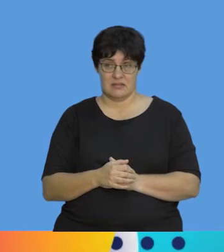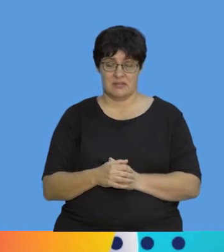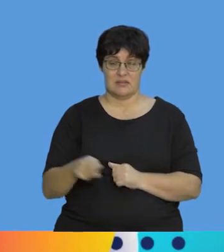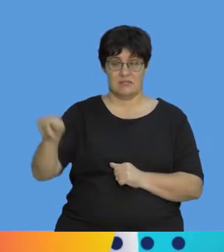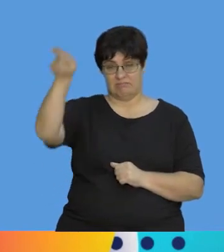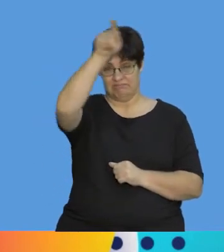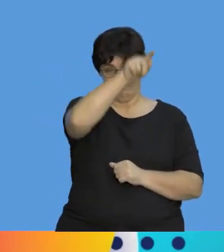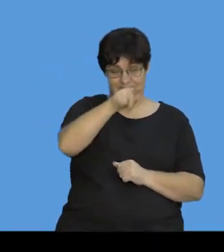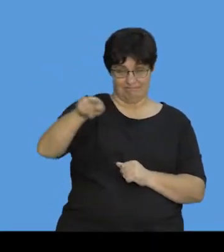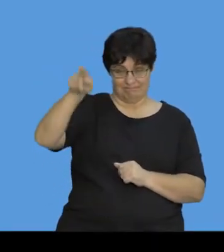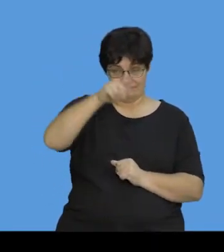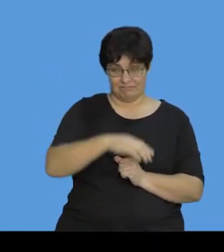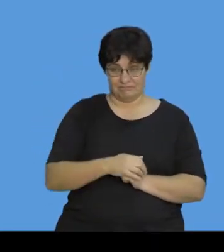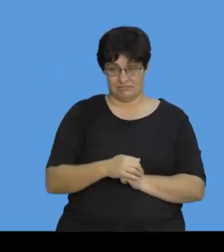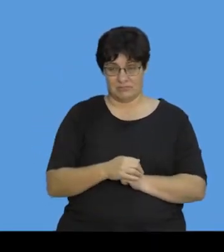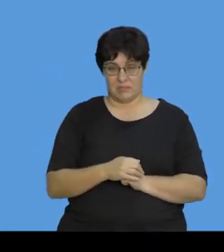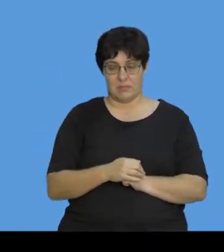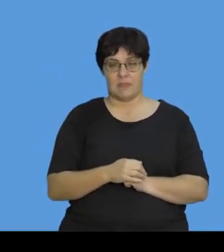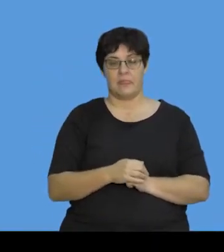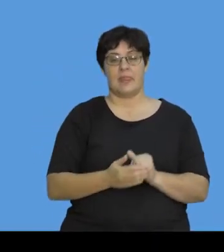Over here,